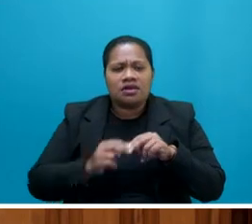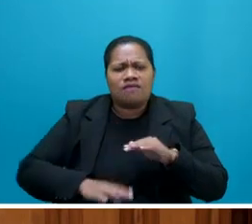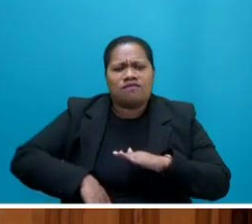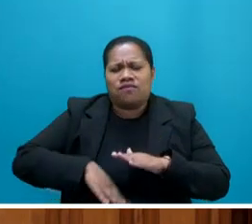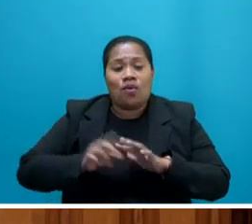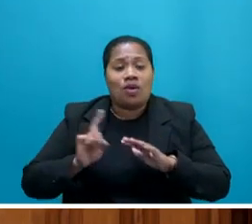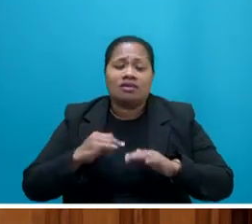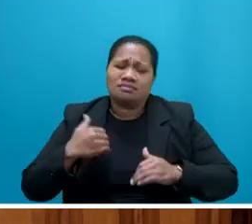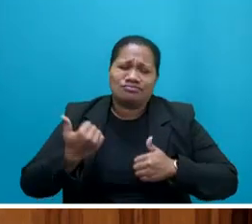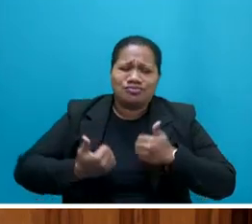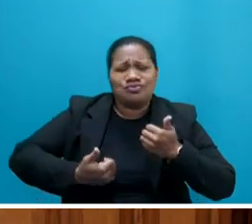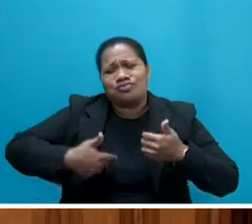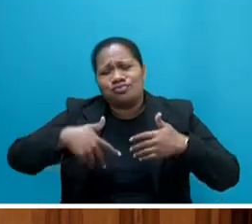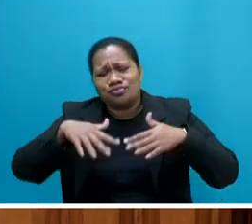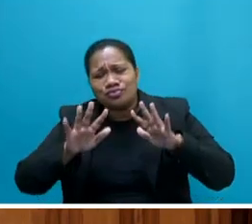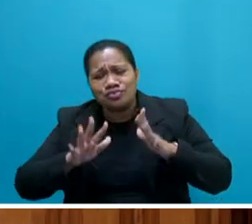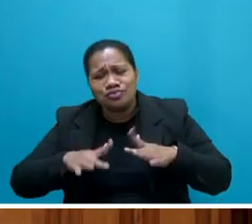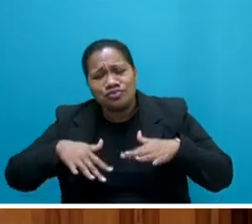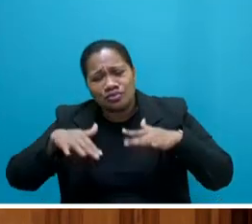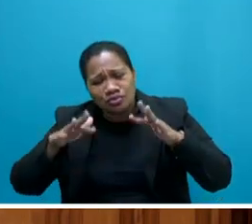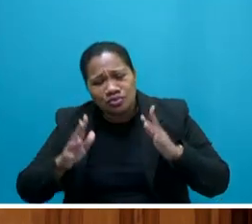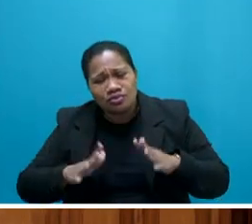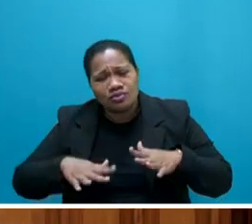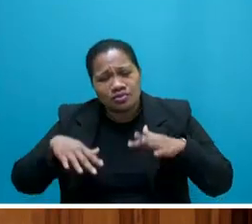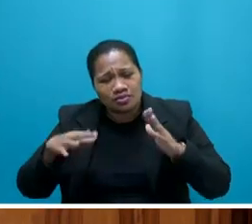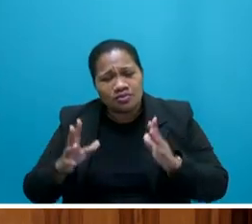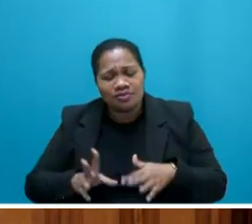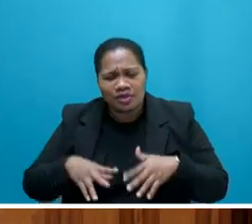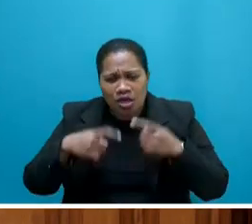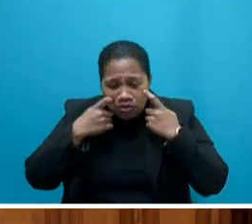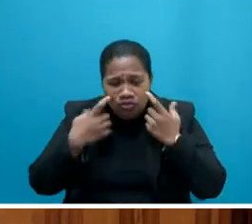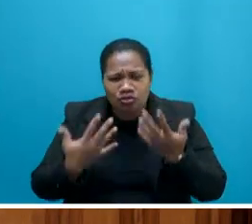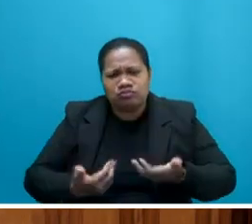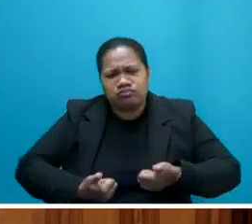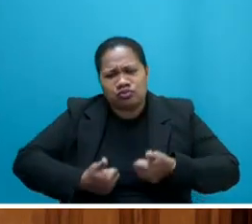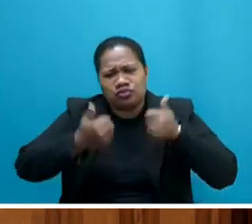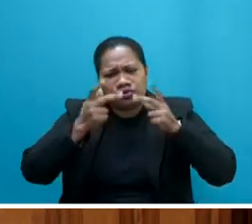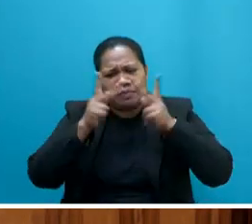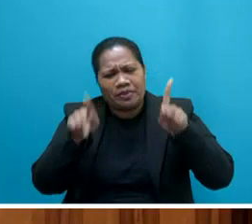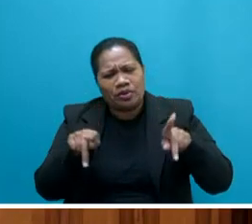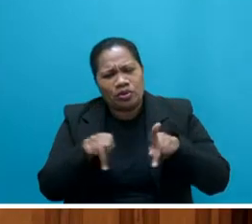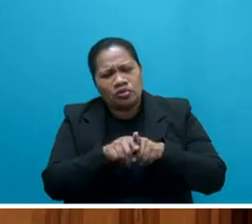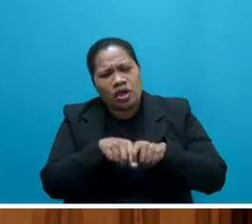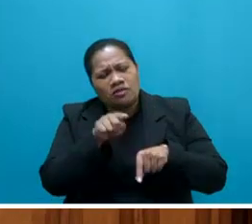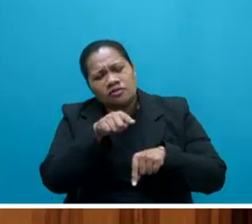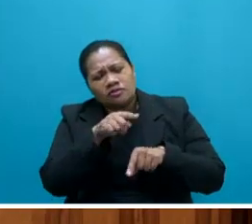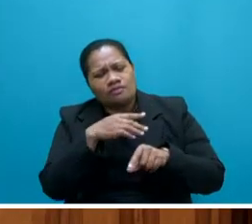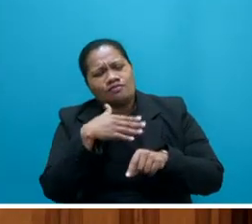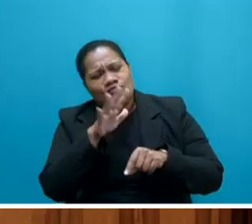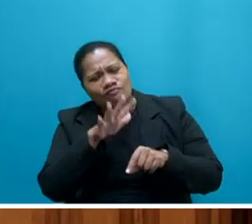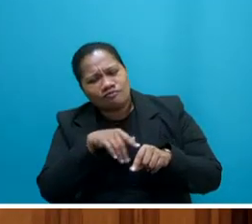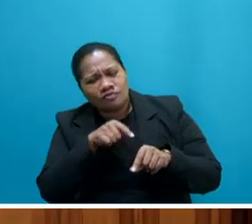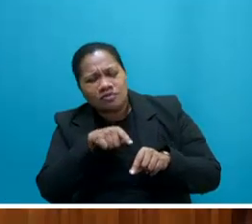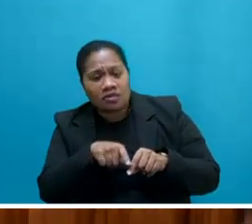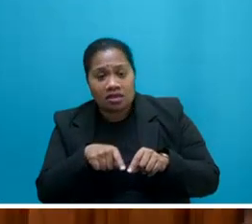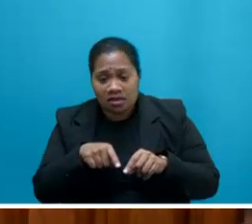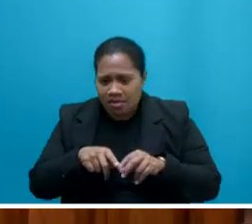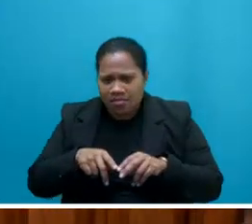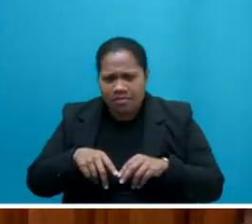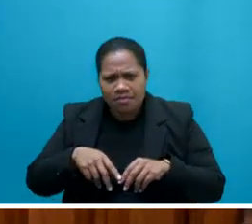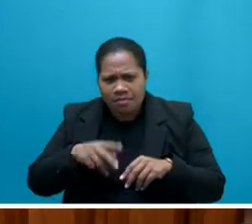praise, aimed at creating a feel of a good image against a backdrop widespread public anger, best